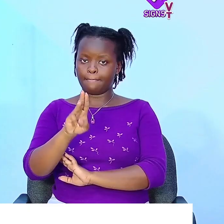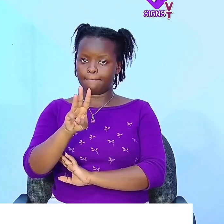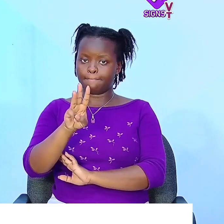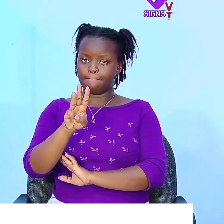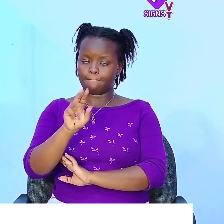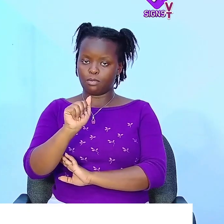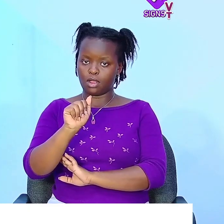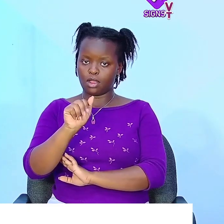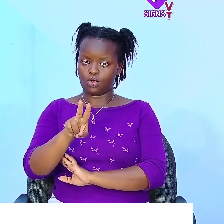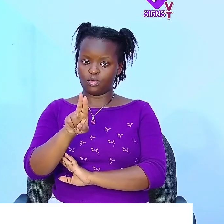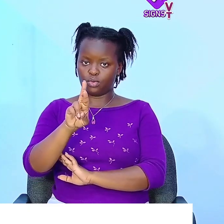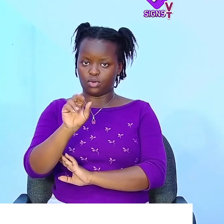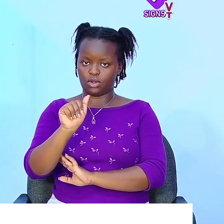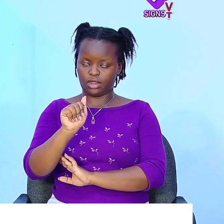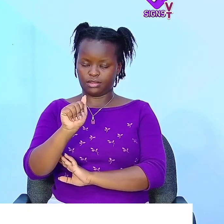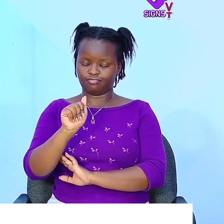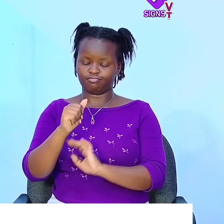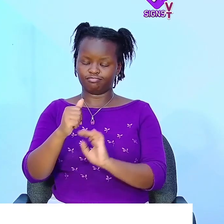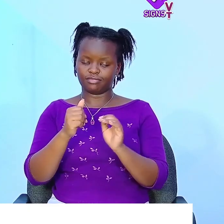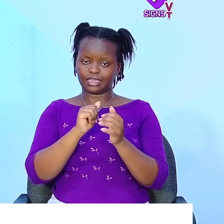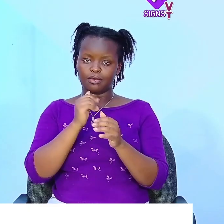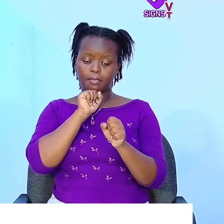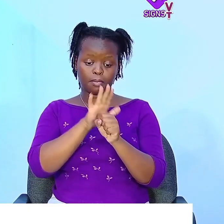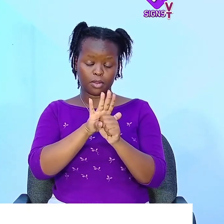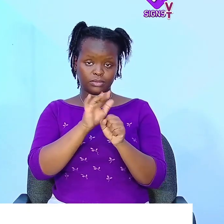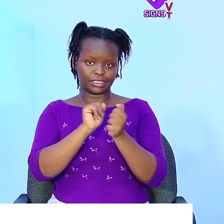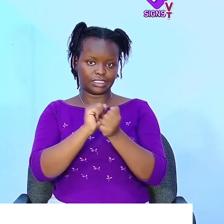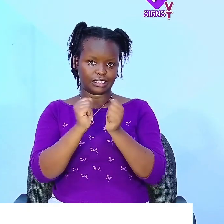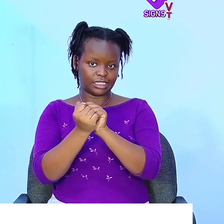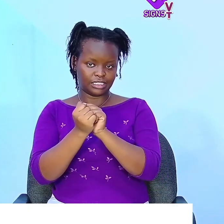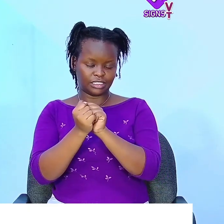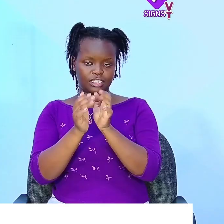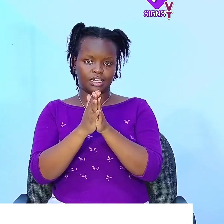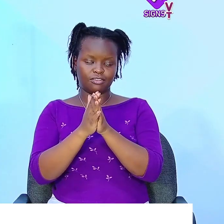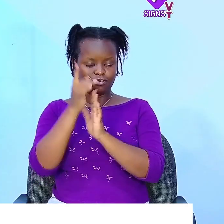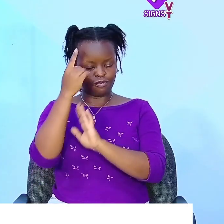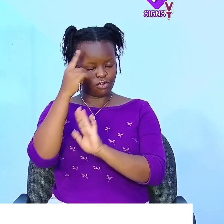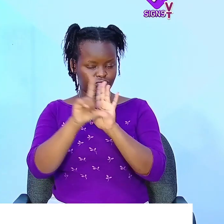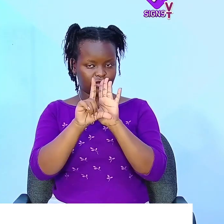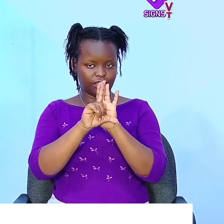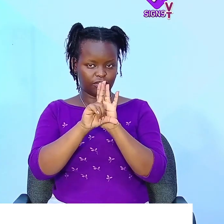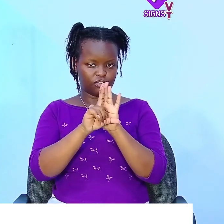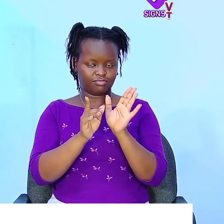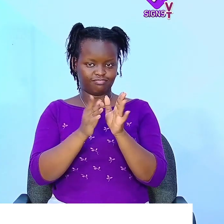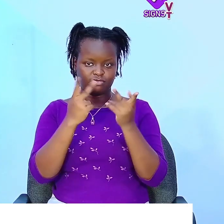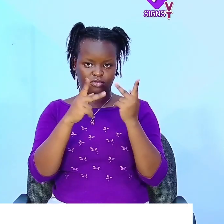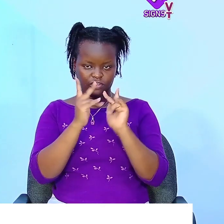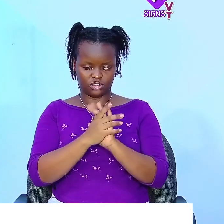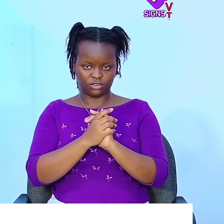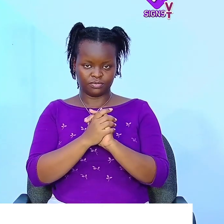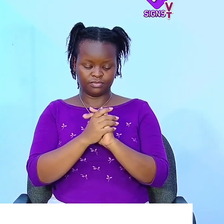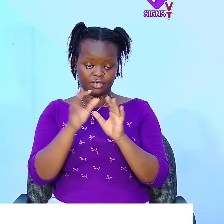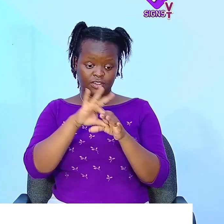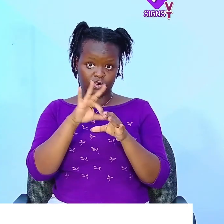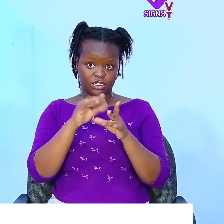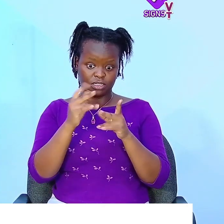promising reforms and stronger representation for the legal fraternity. The electoral process